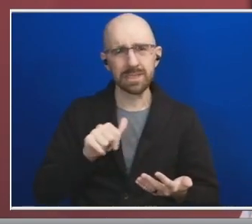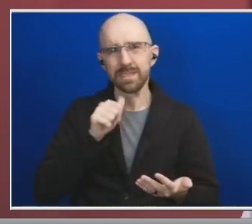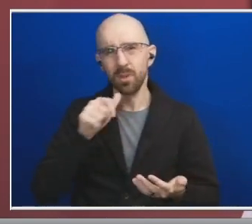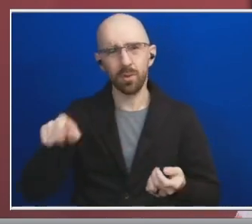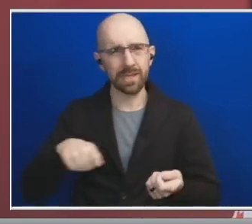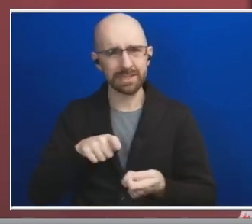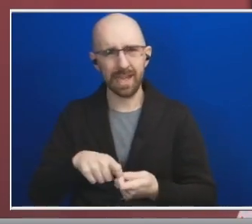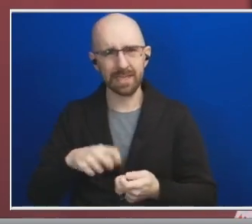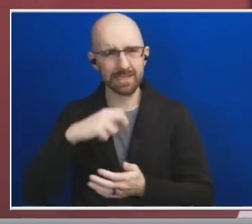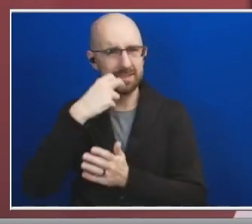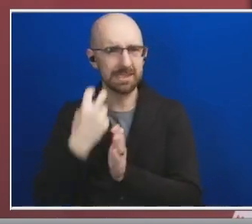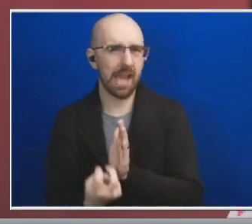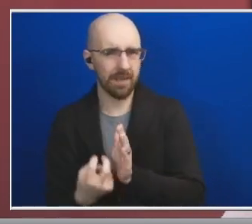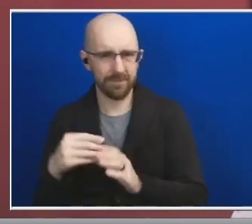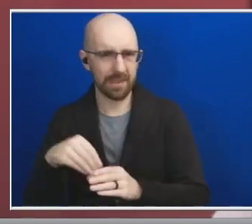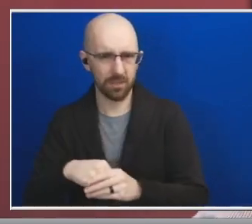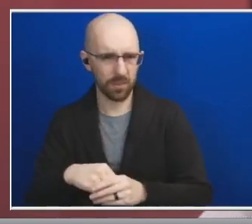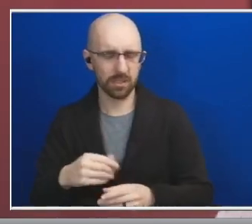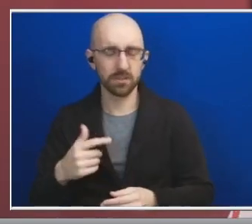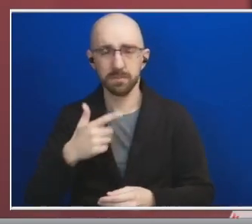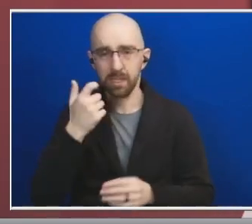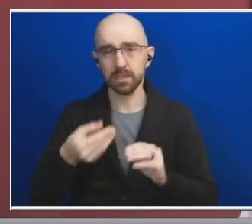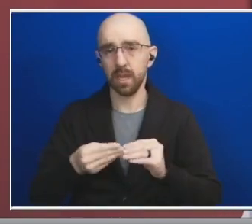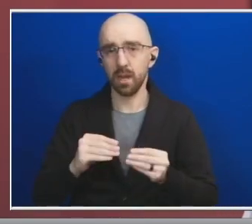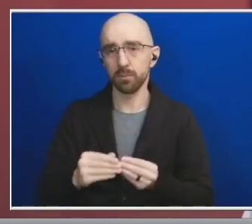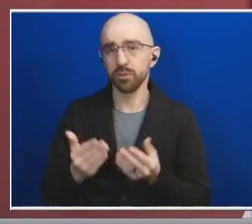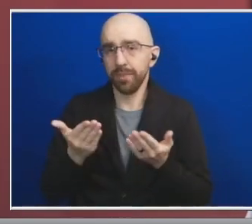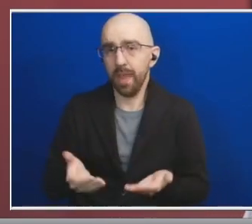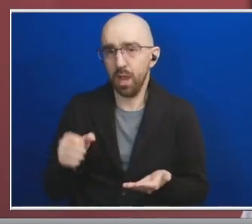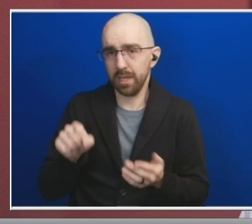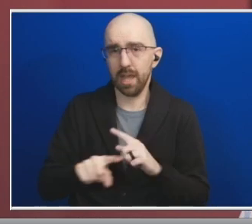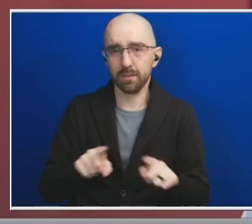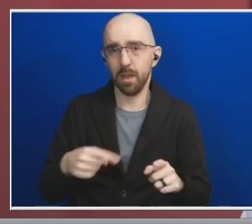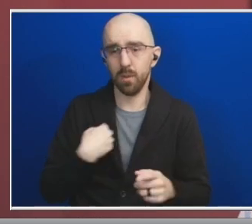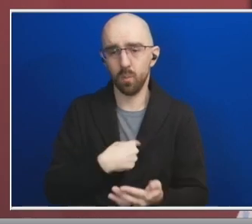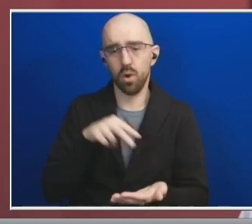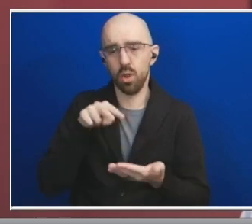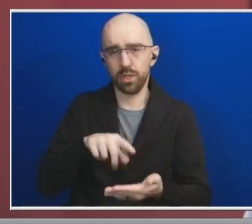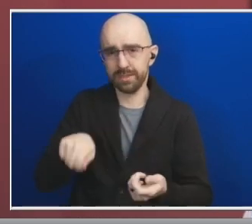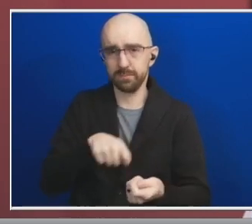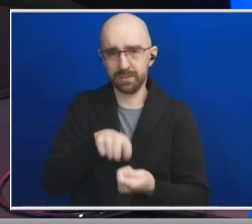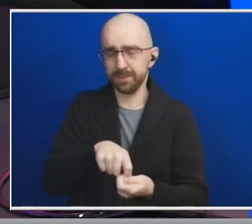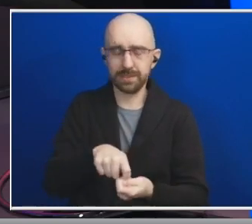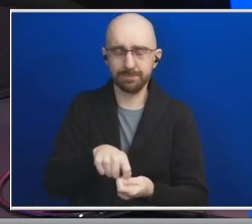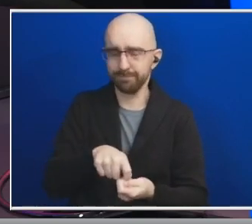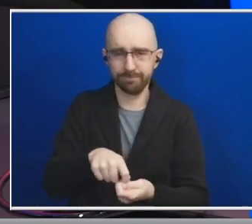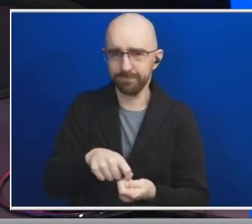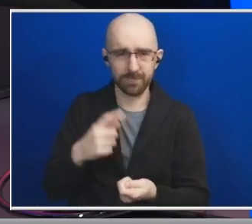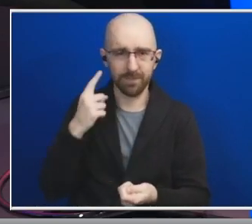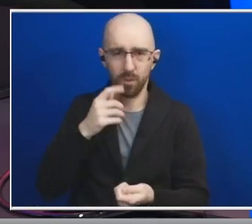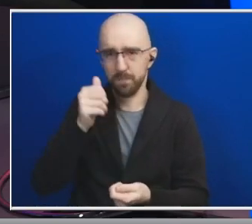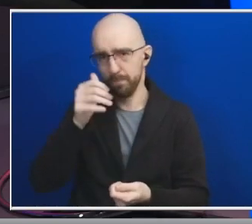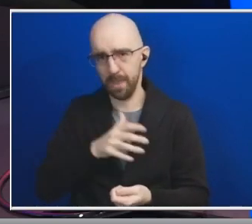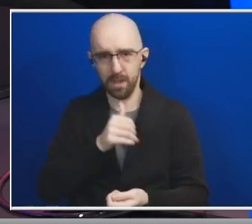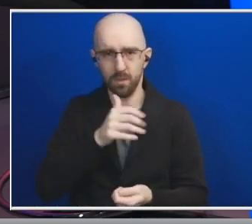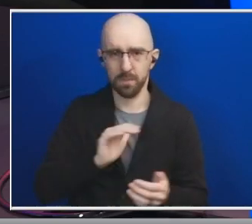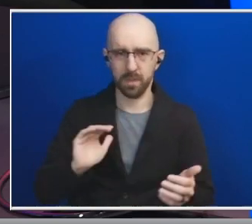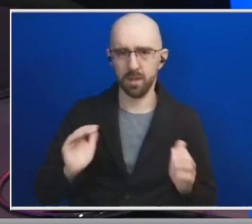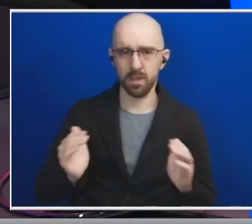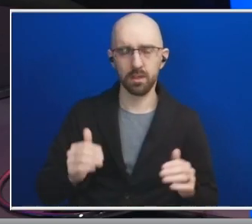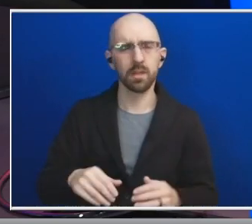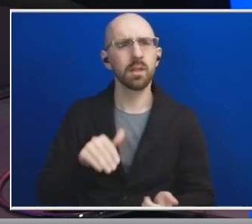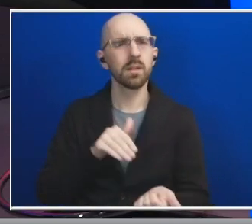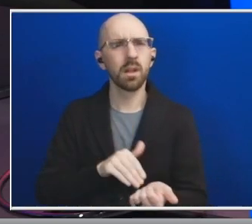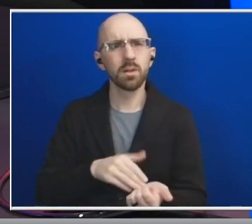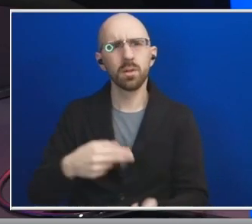into it. So just because the numbers are there, it doesn't mean that we're looking at it specifically for men versus women. Dr. Thompson, Dr.